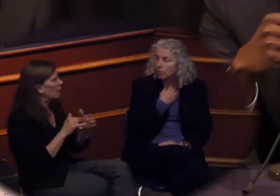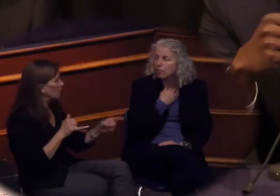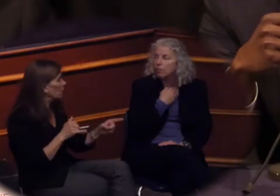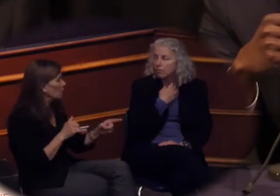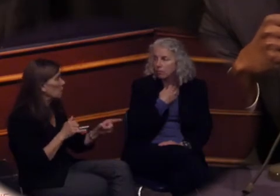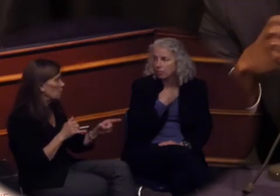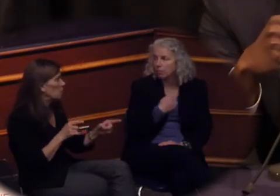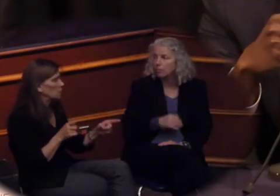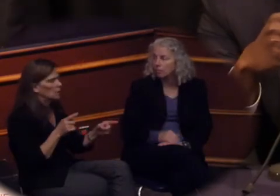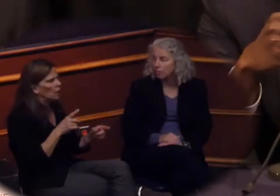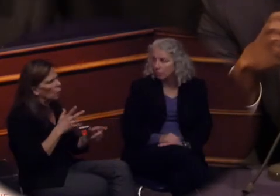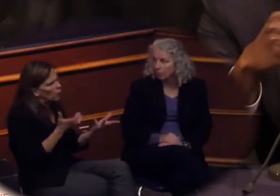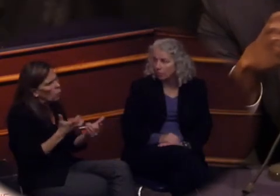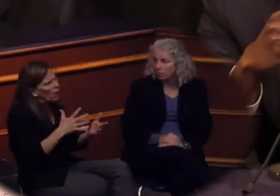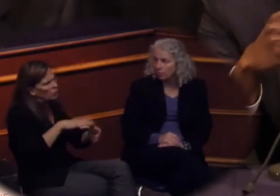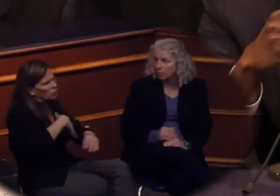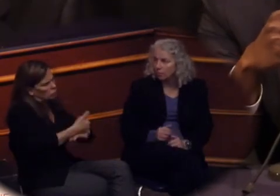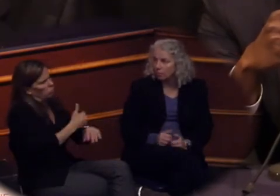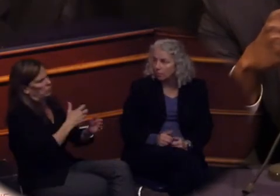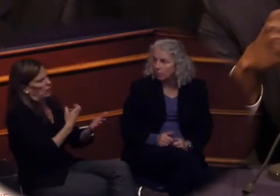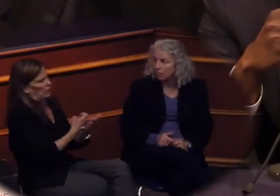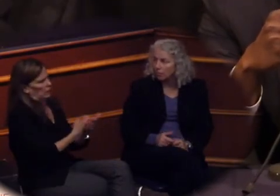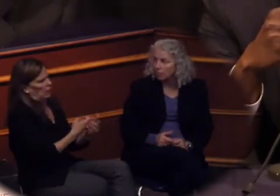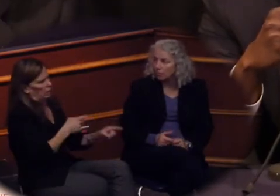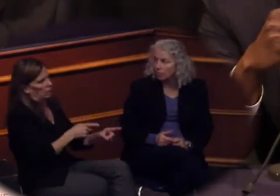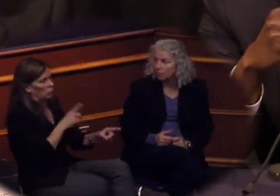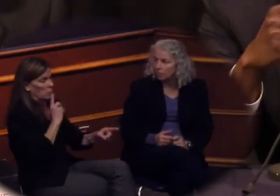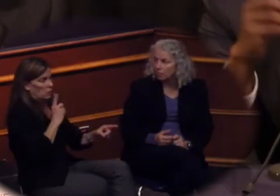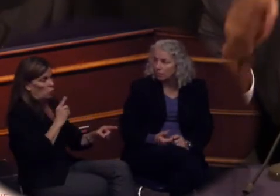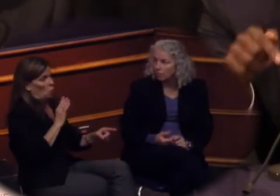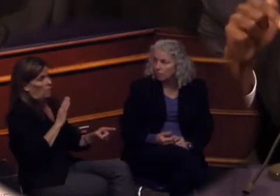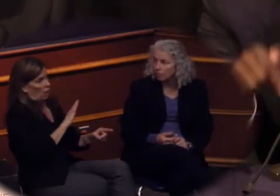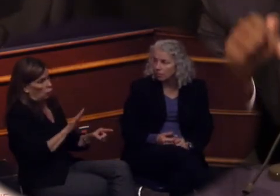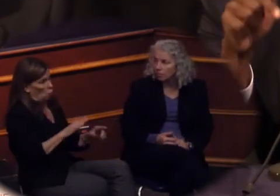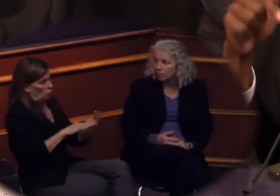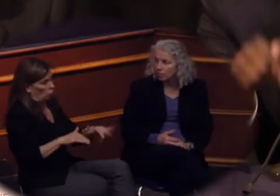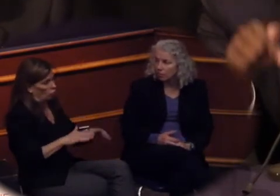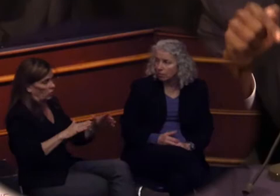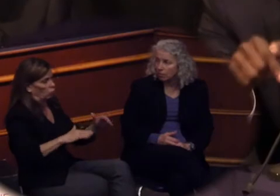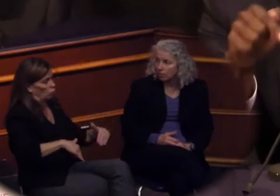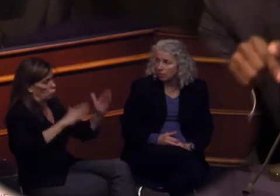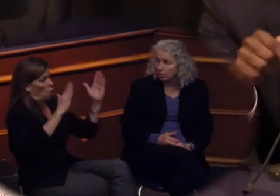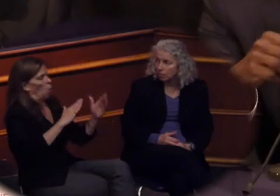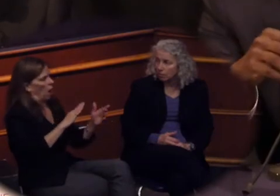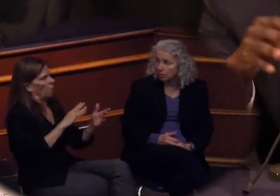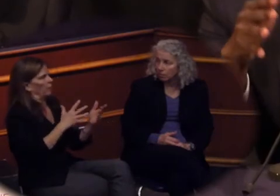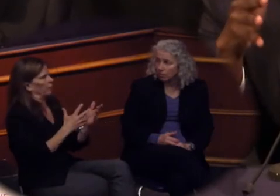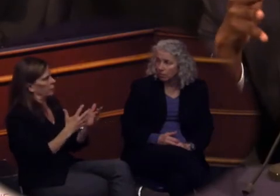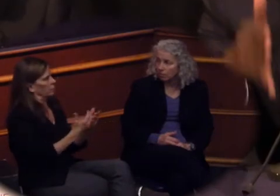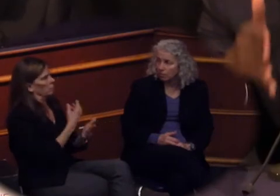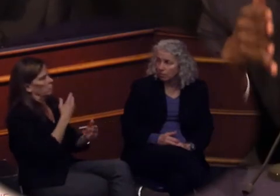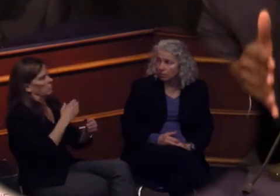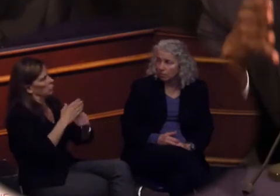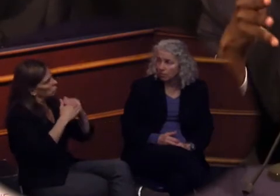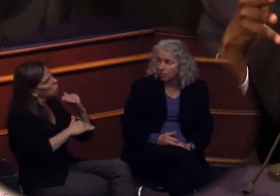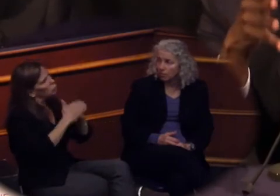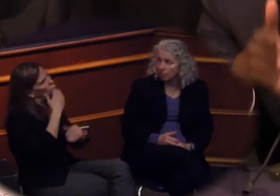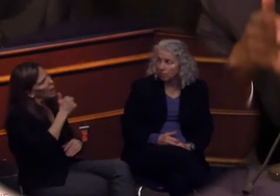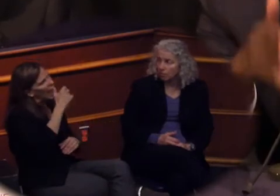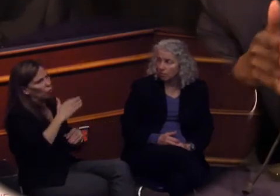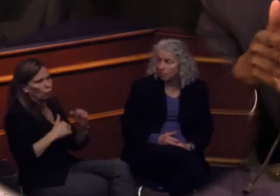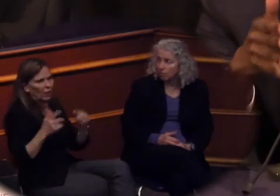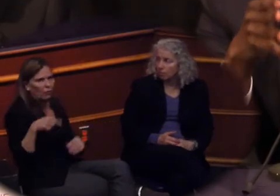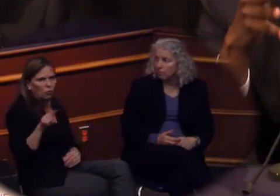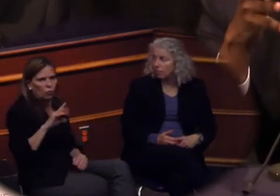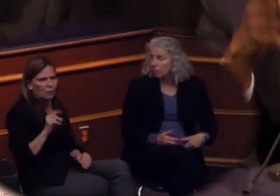economy, ensure your kids will do better than they did, is not happening in our Commonwealth today. We need to go to our